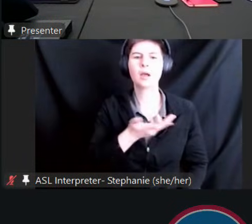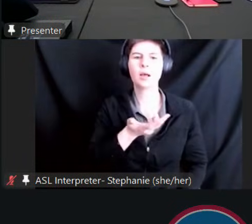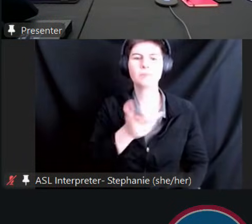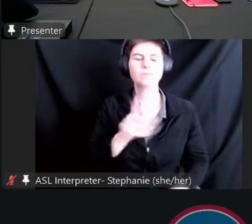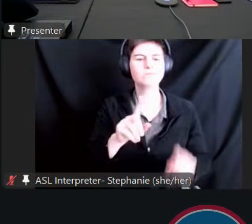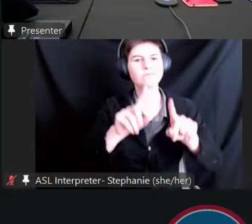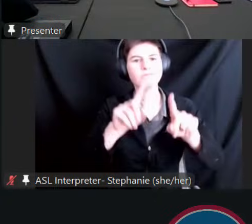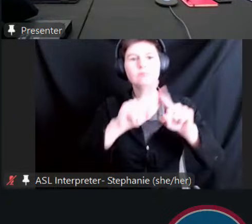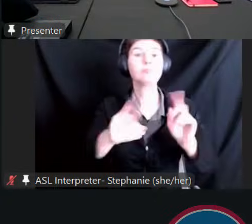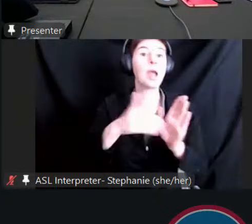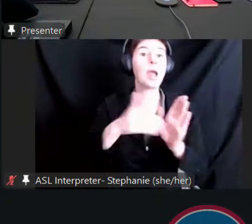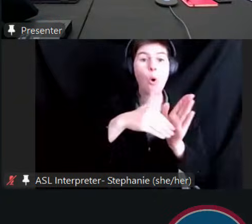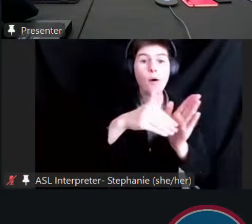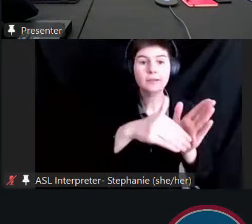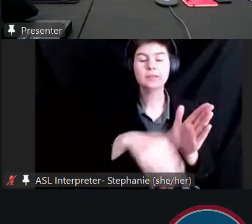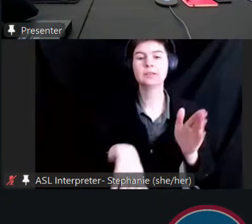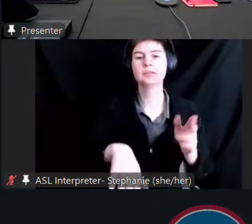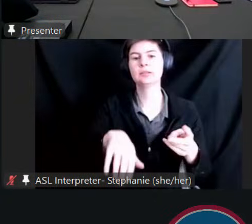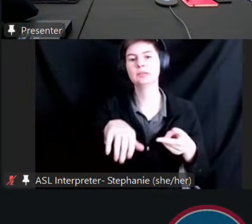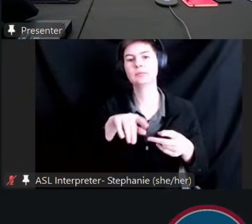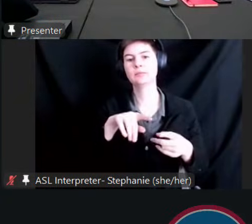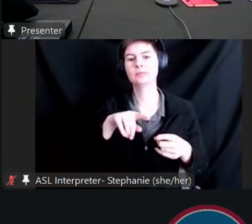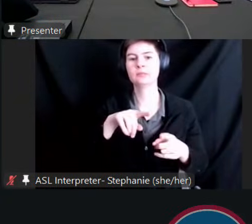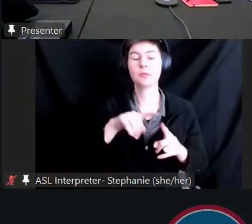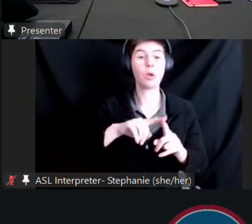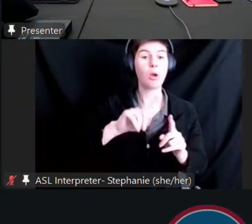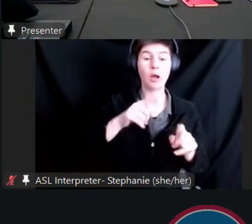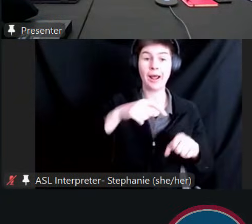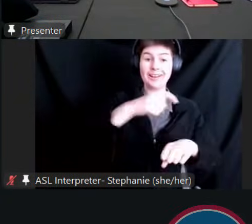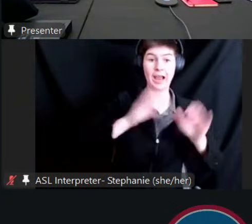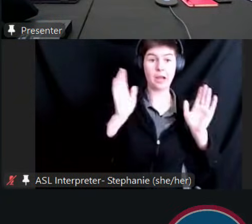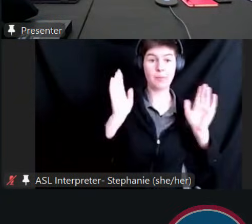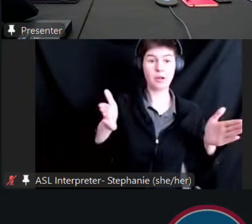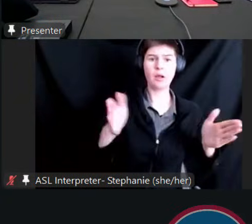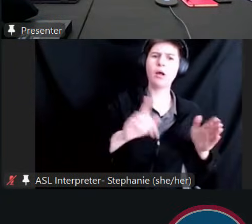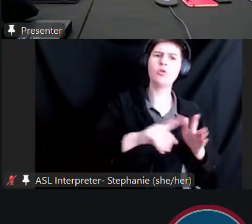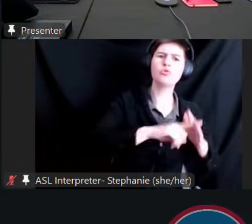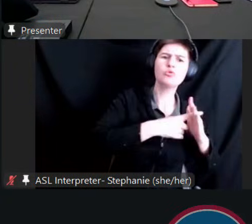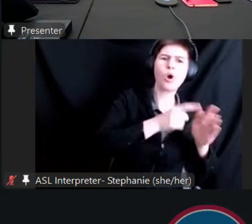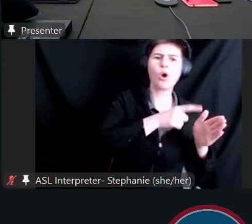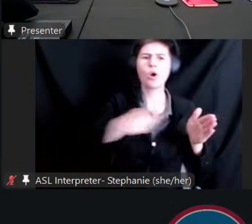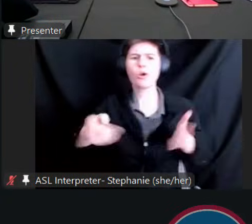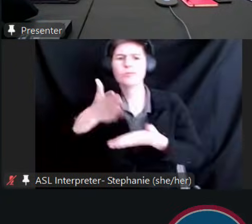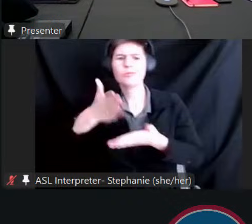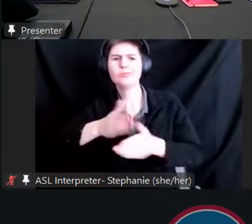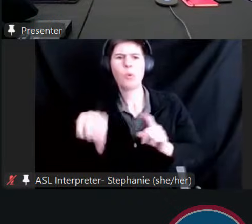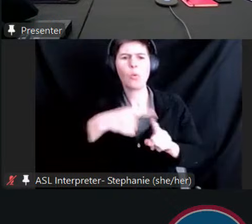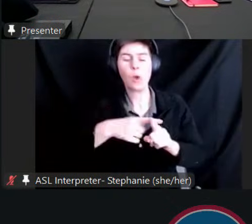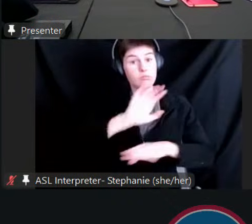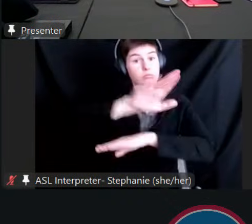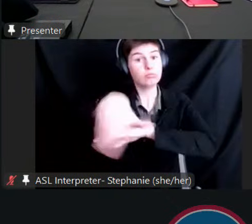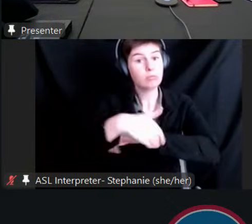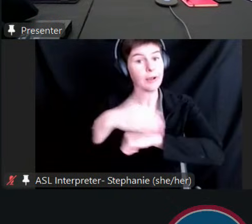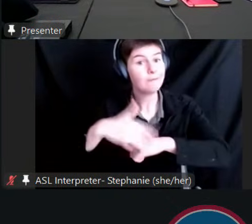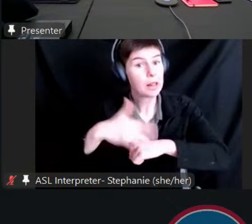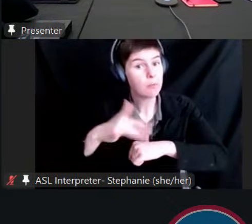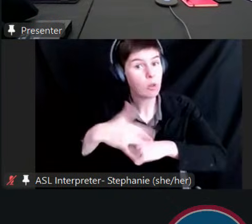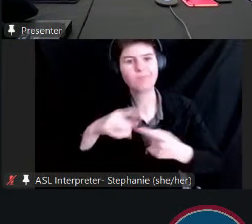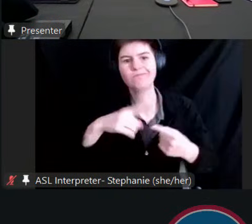of frequency, the span of service, like when it starts and ends during the day, does it go overnight? And other things,